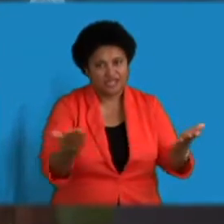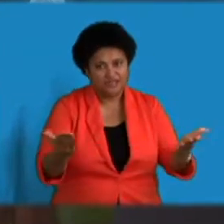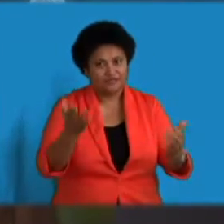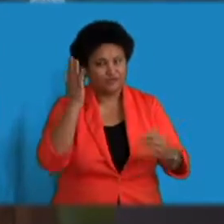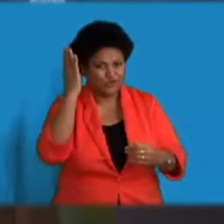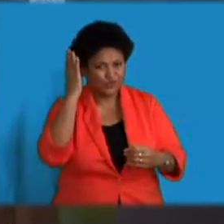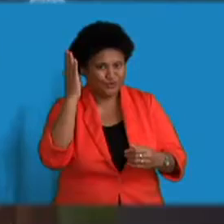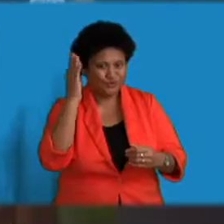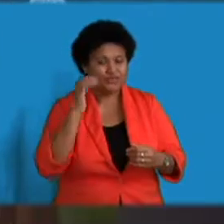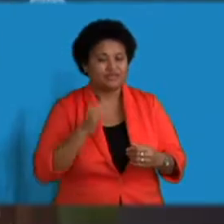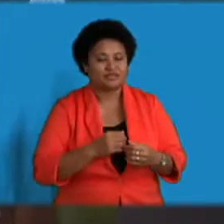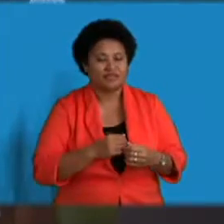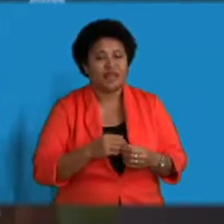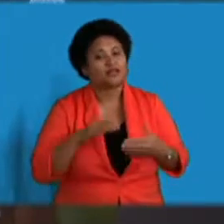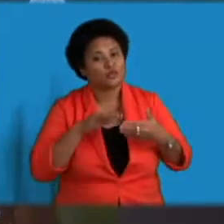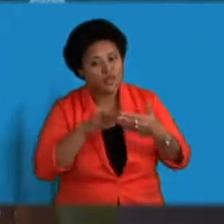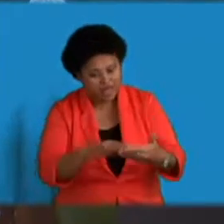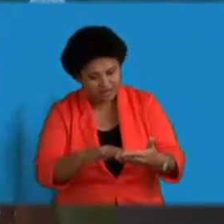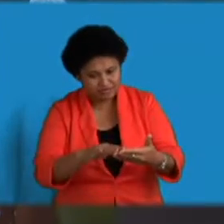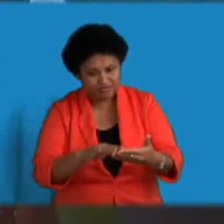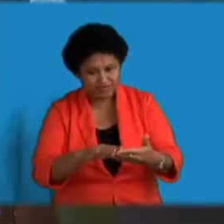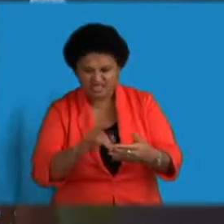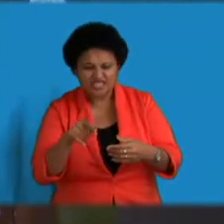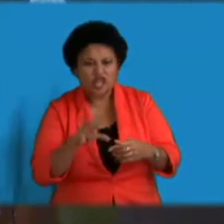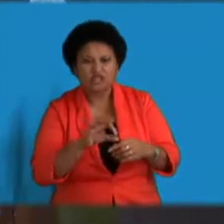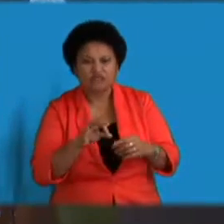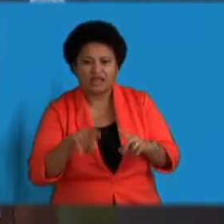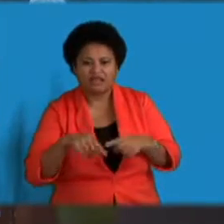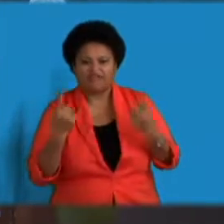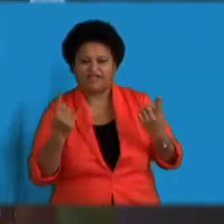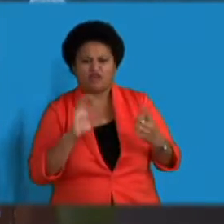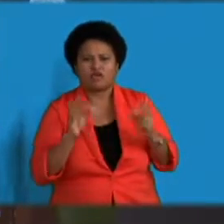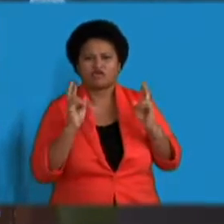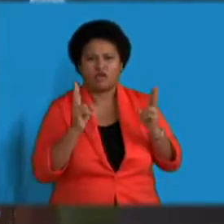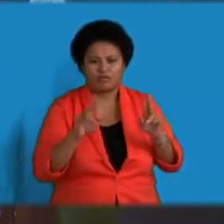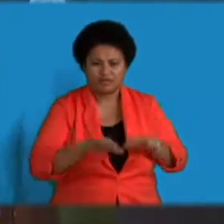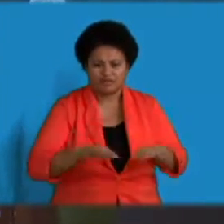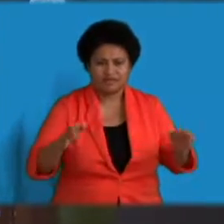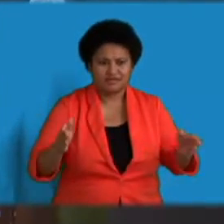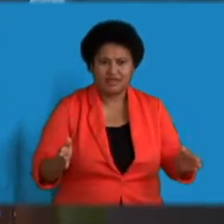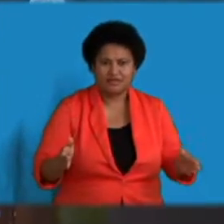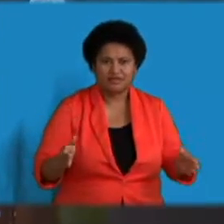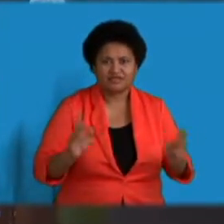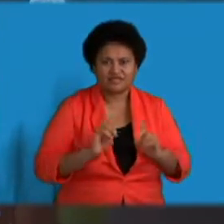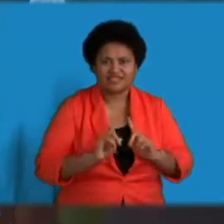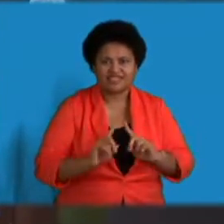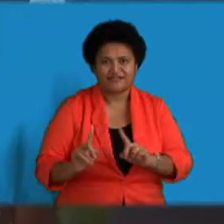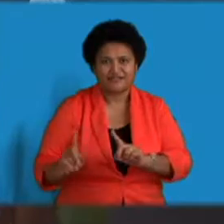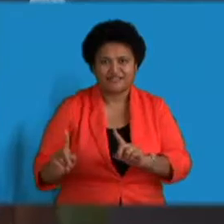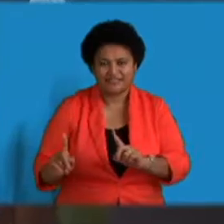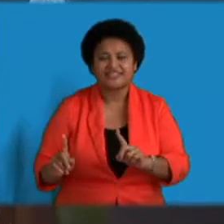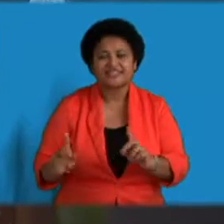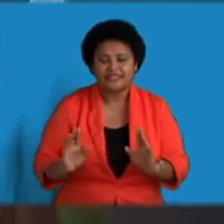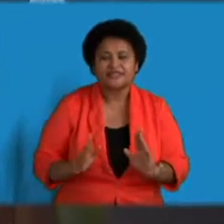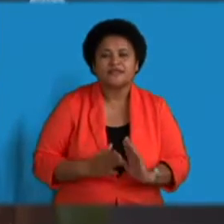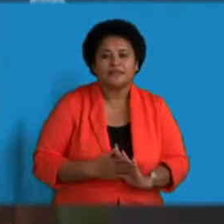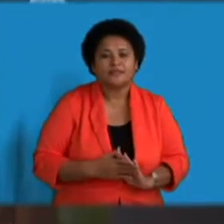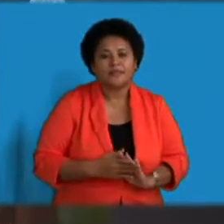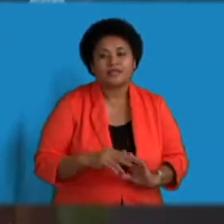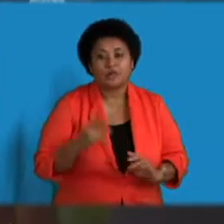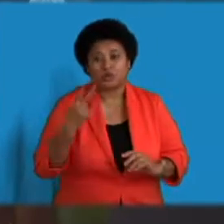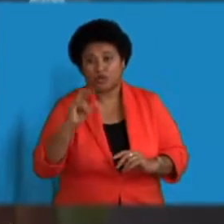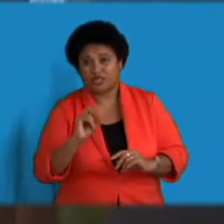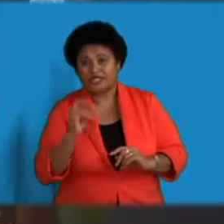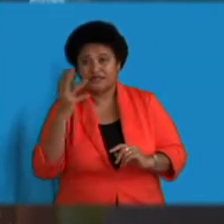to set up the library. And these are different furniture, not normal table, these are racks, etc., Madam Speaker. In 2015,